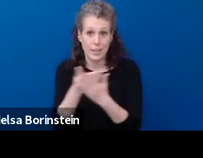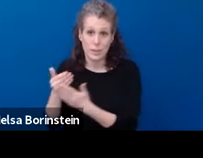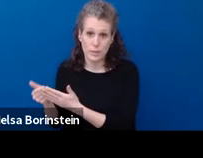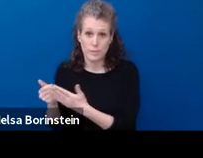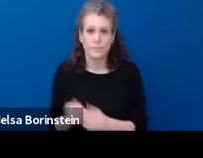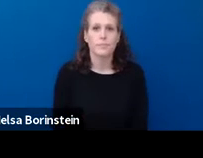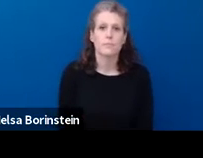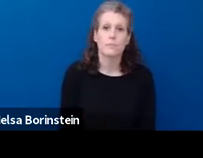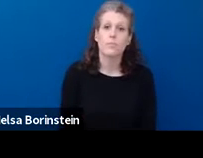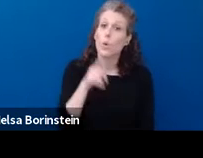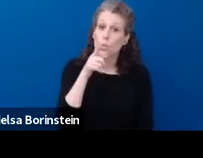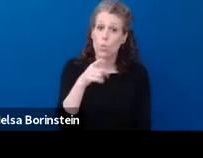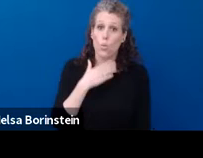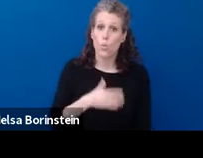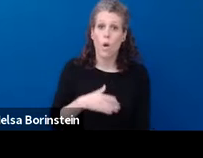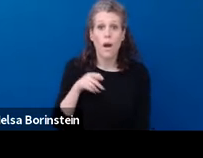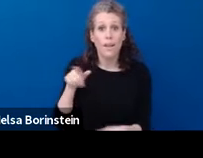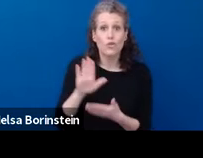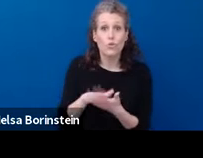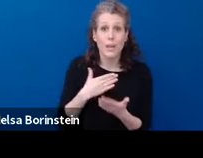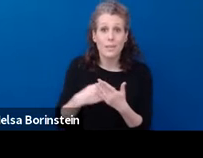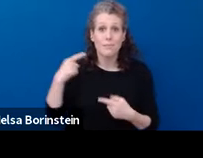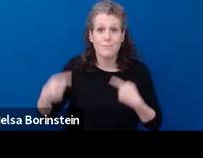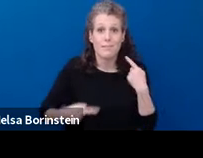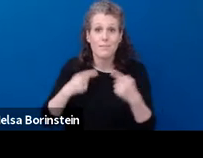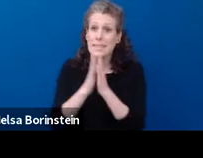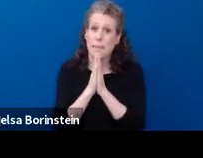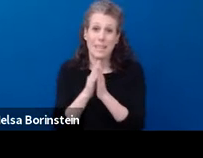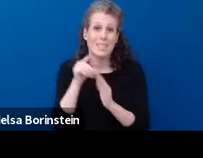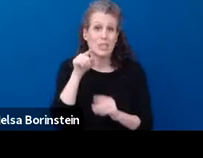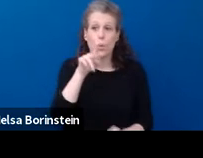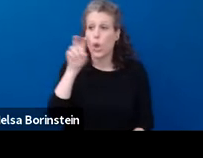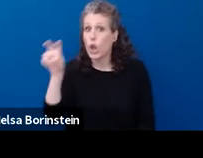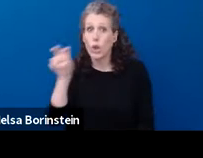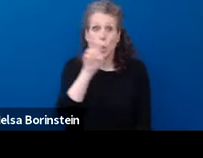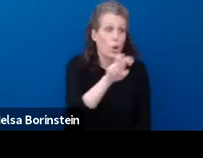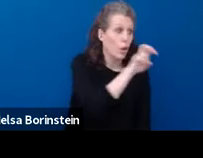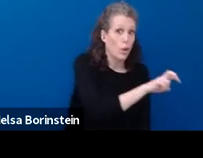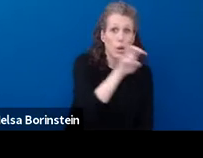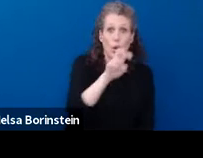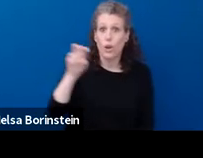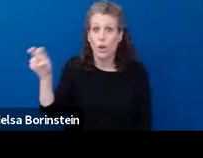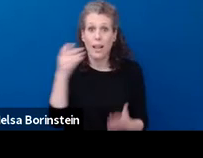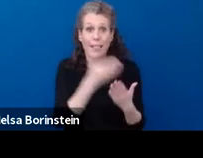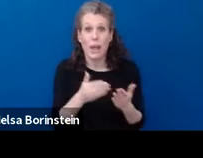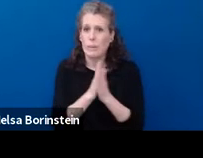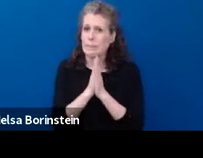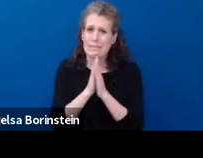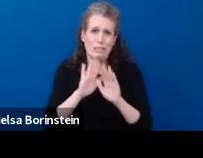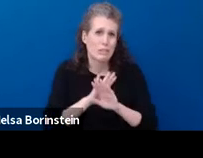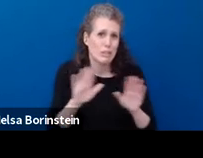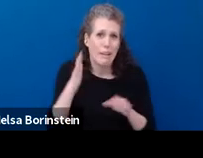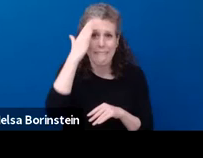order to keep the translations going, don't jump between the languages, because then you're gonna lose all the transcripts if you would like to